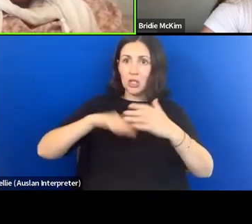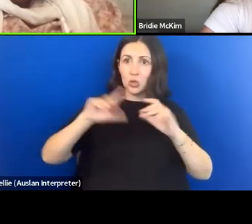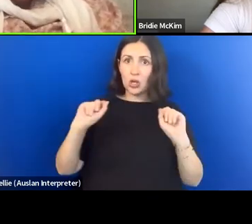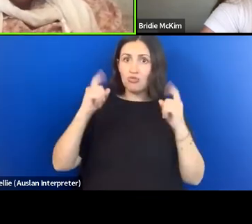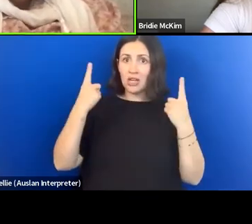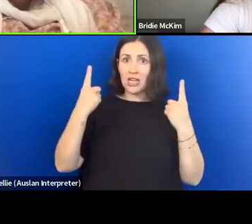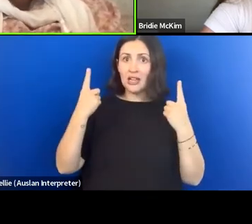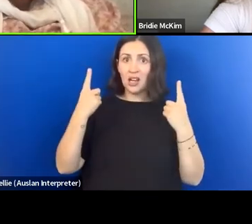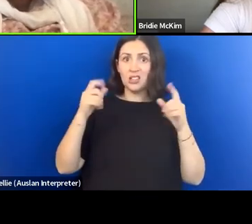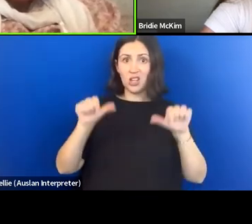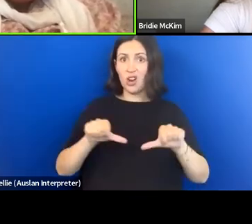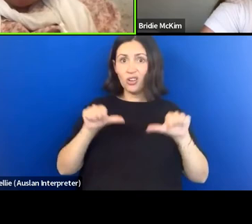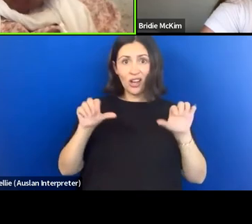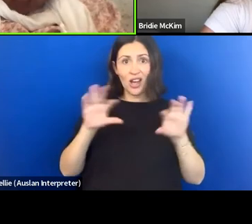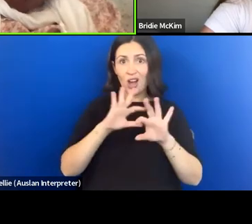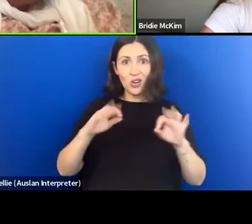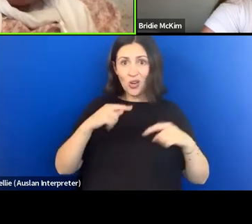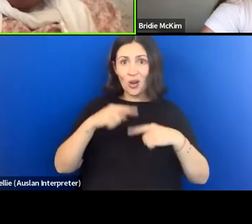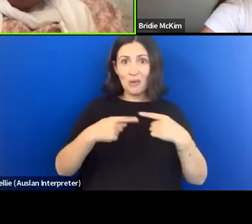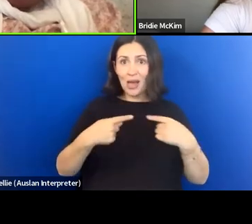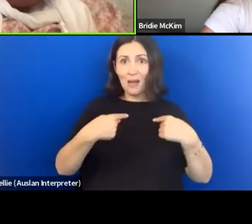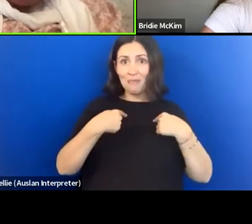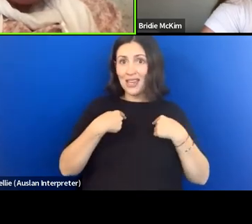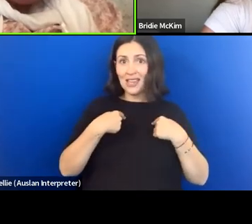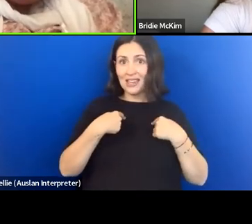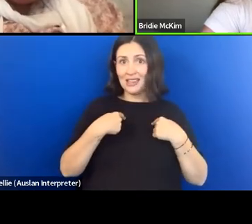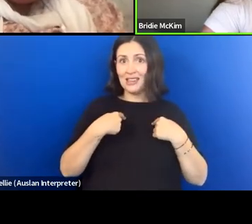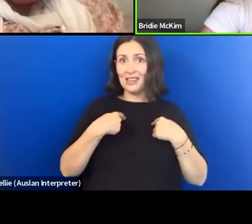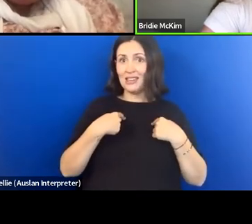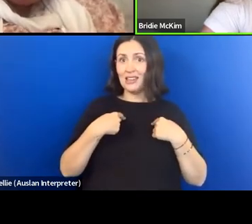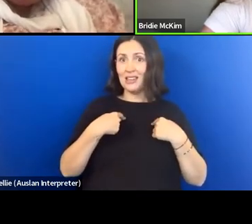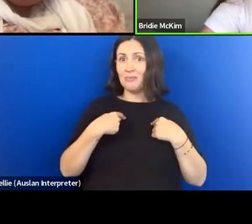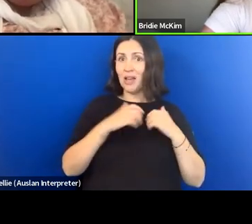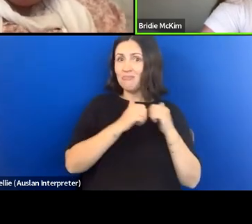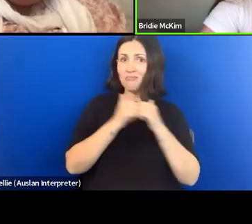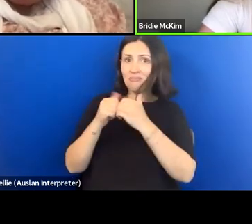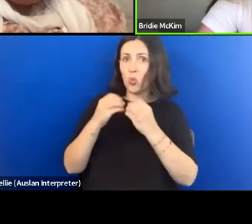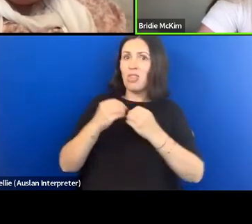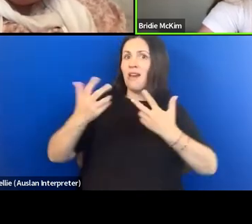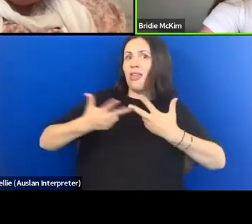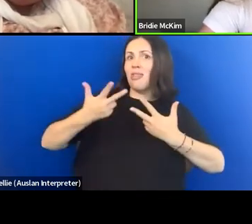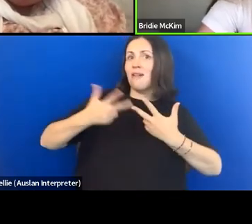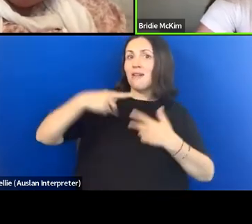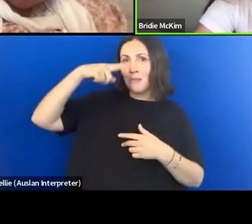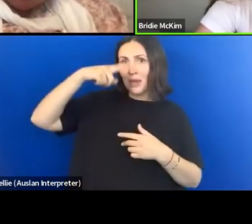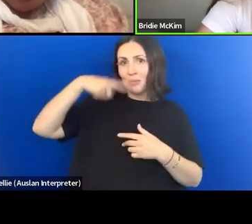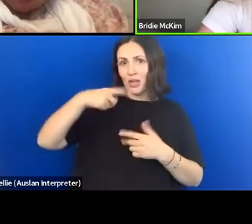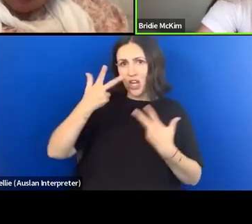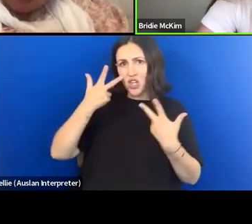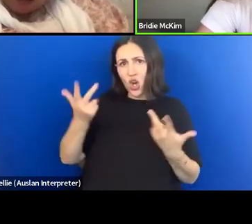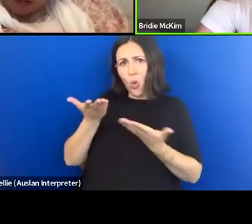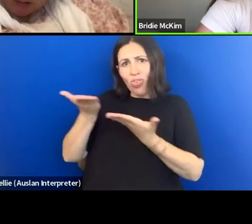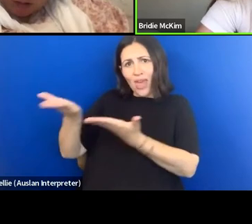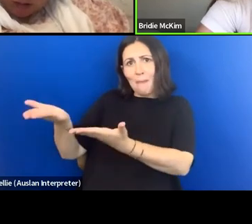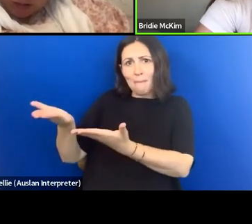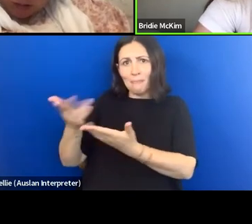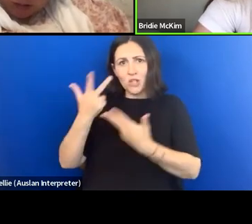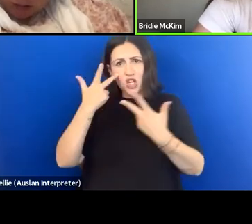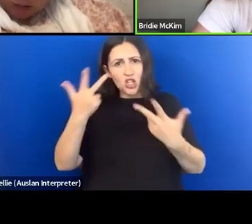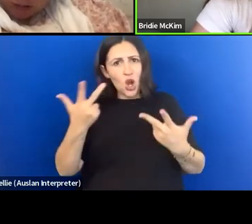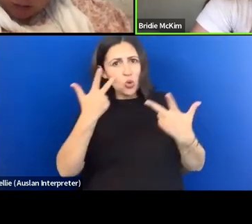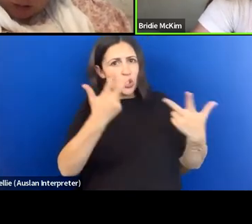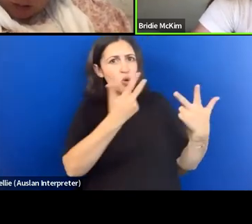for other people as well? Yeah, yeah. An inclusive space is inclusive for